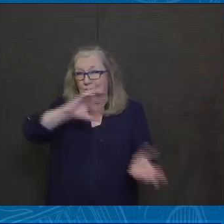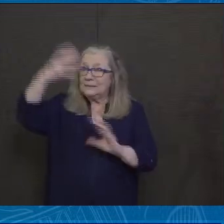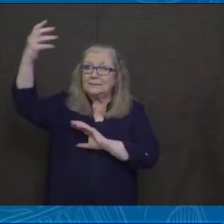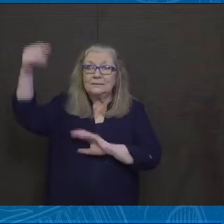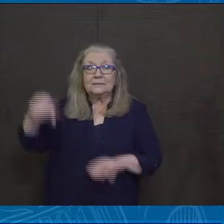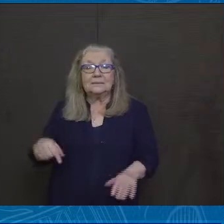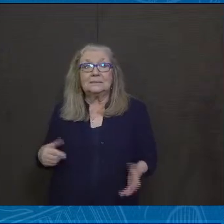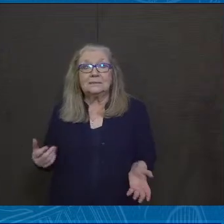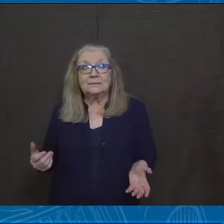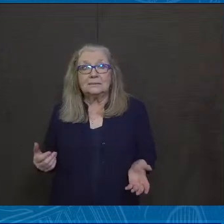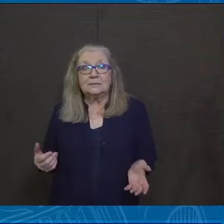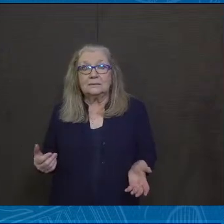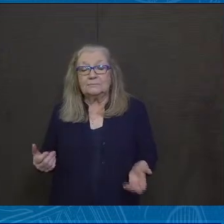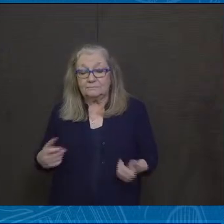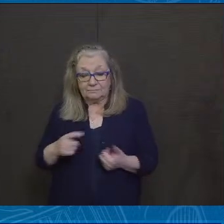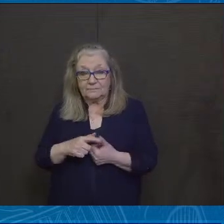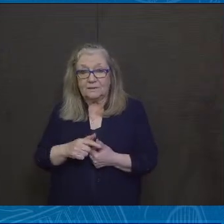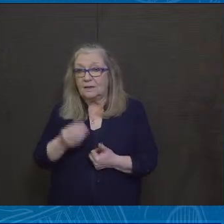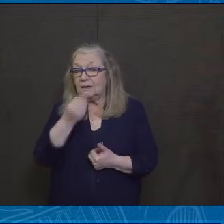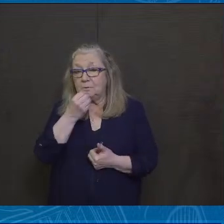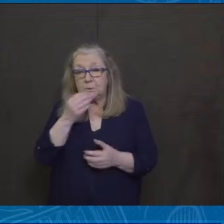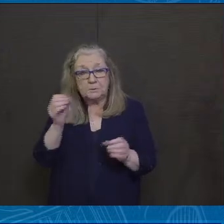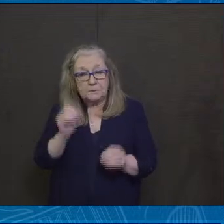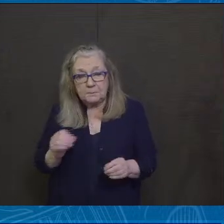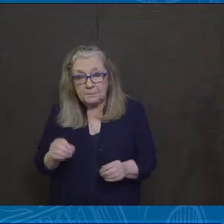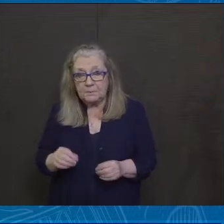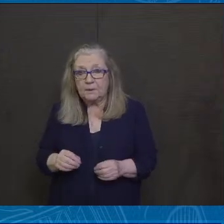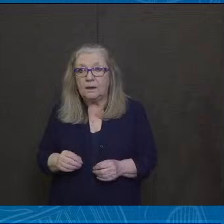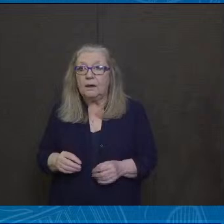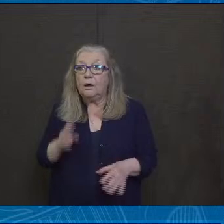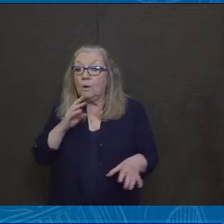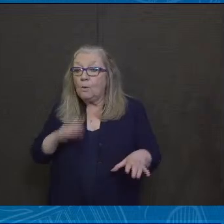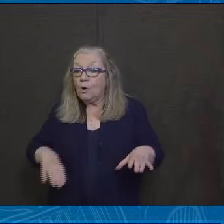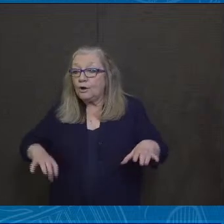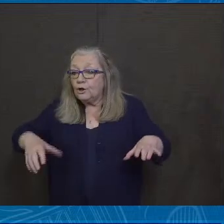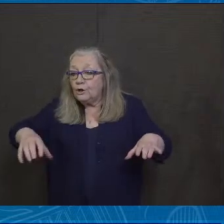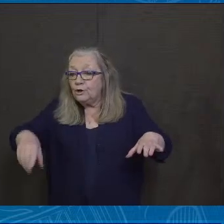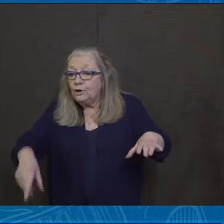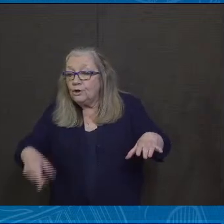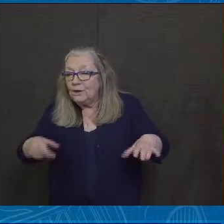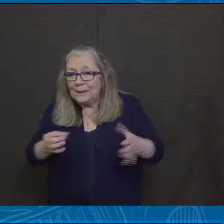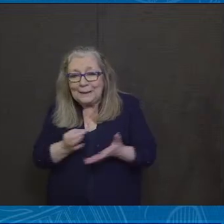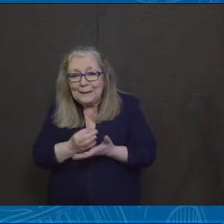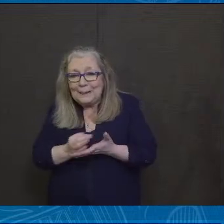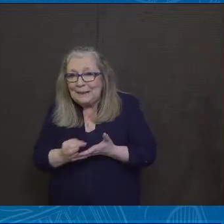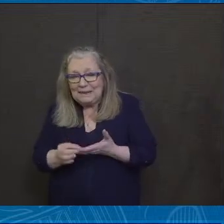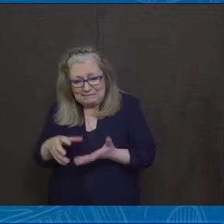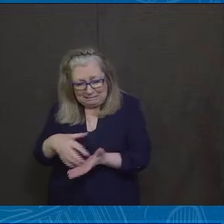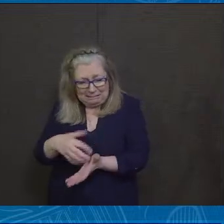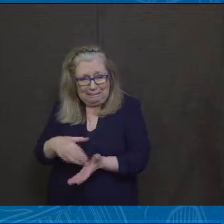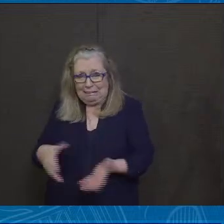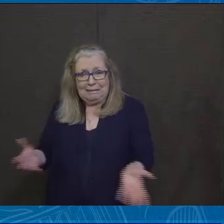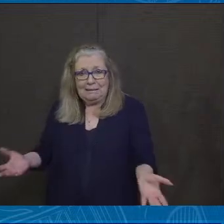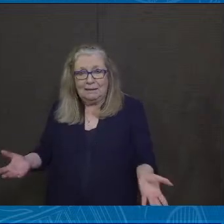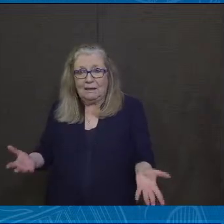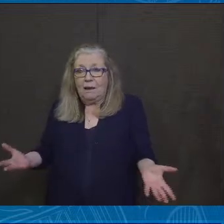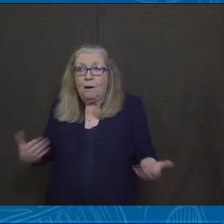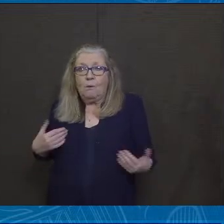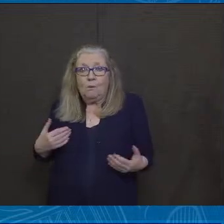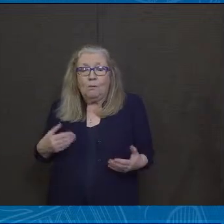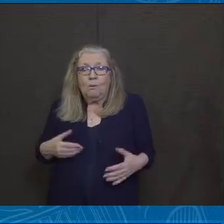food, lack of clean water to drink and to use. It's about exploitation,